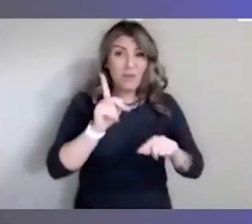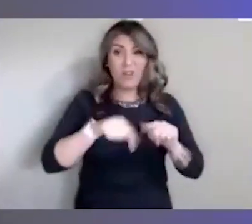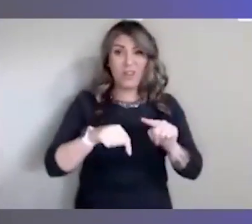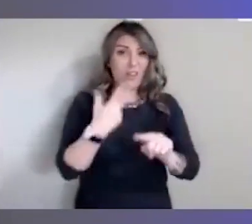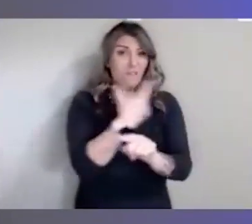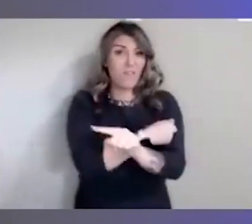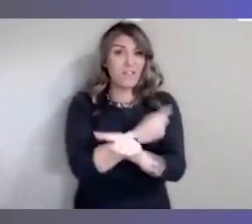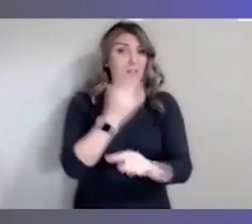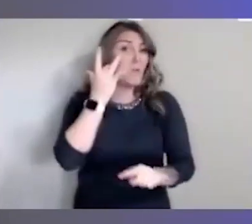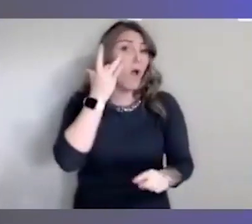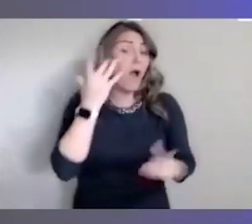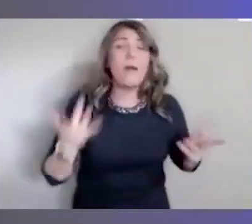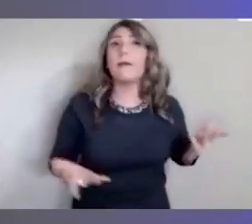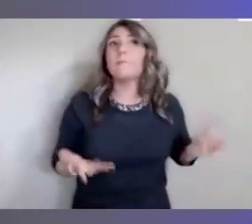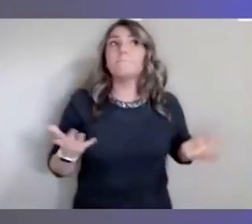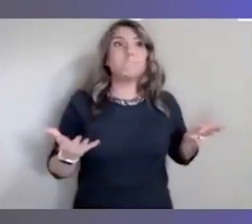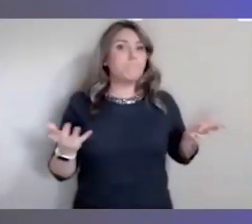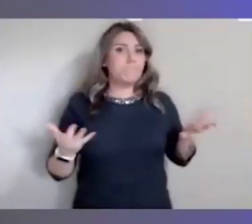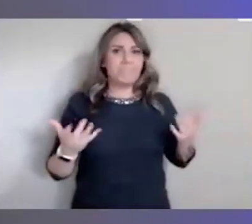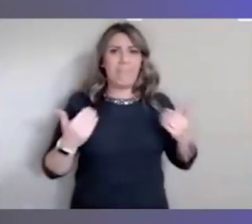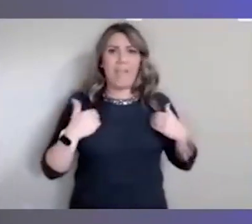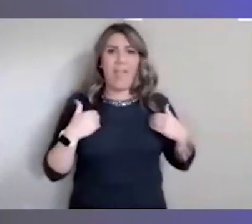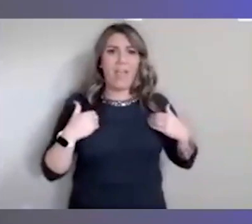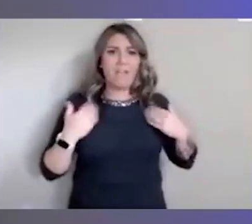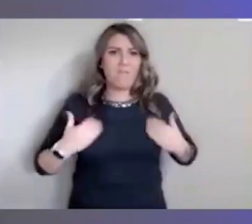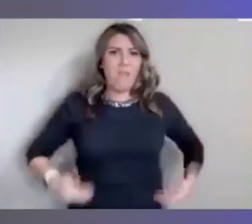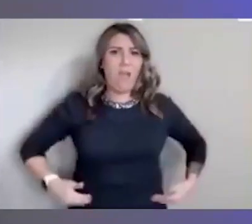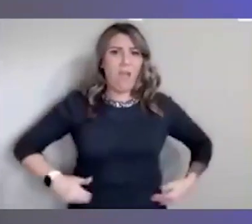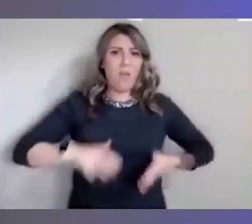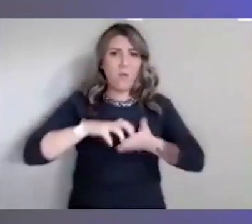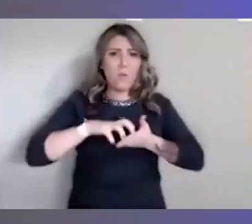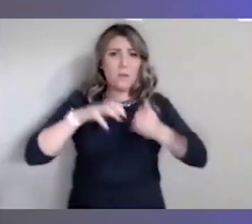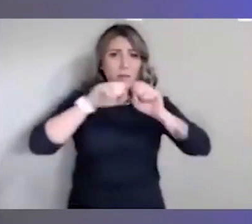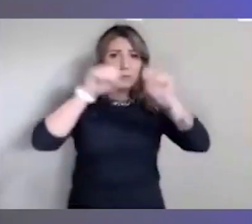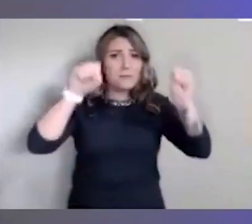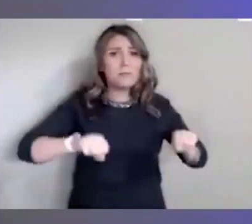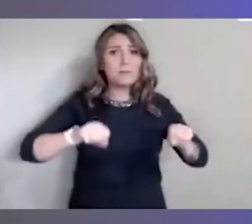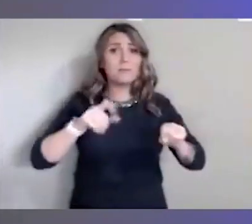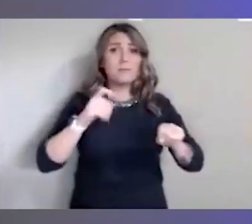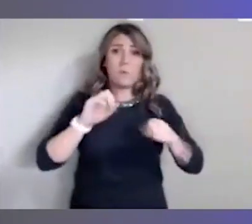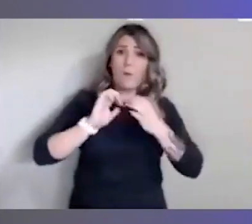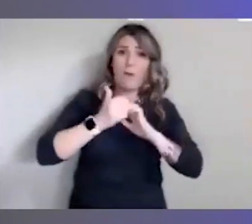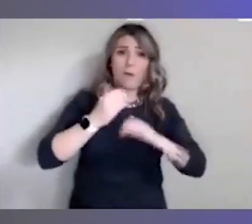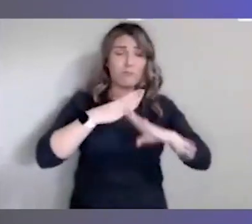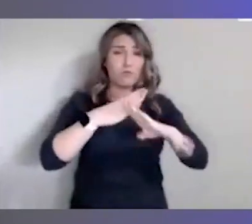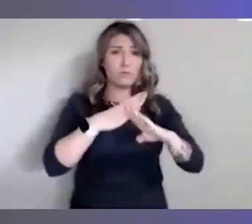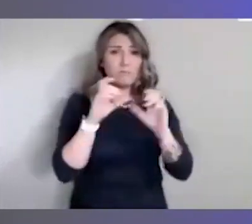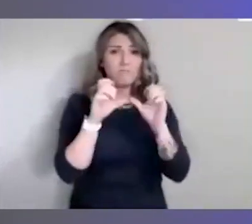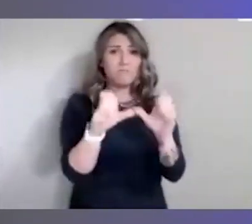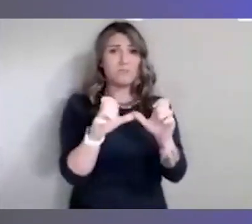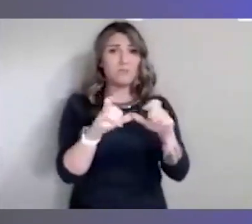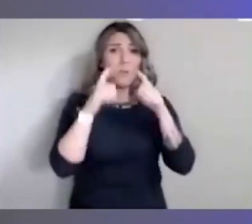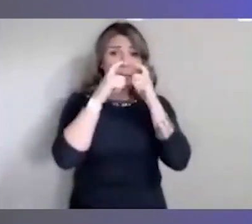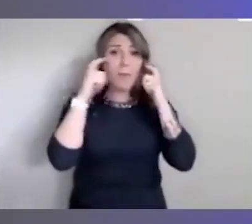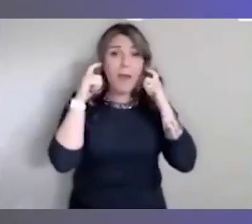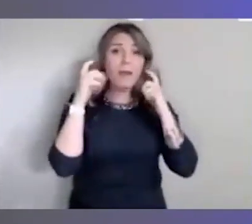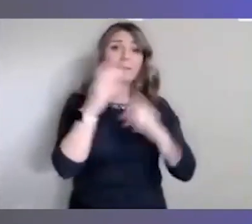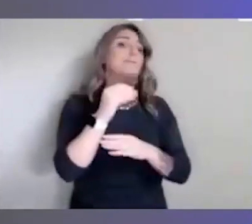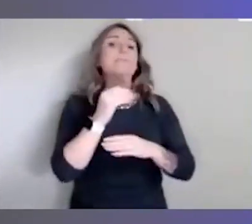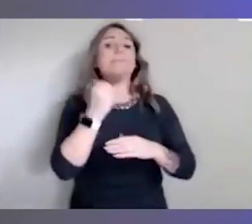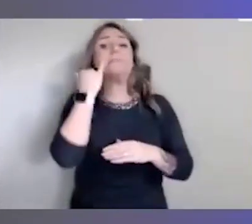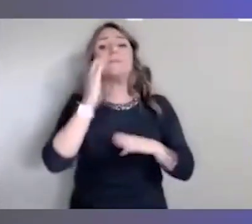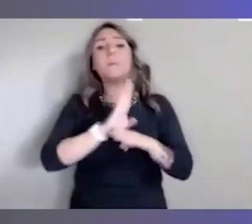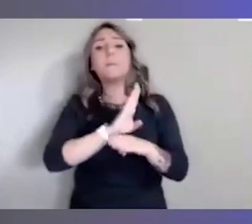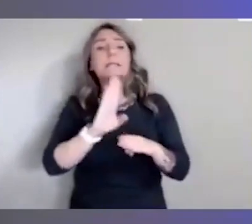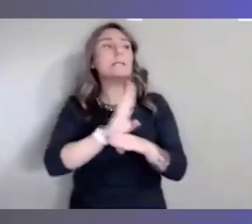have immunocompromised systems. And so to protect them, let's continue to mask up. And if a business